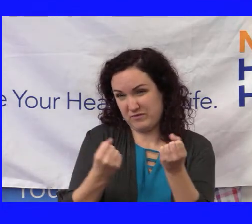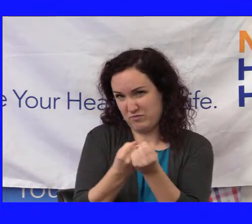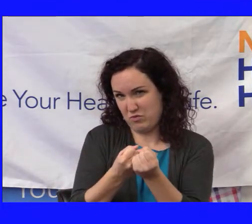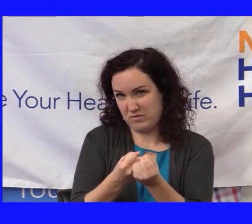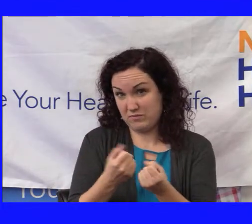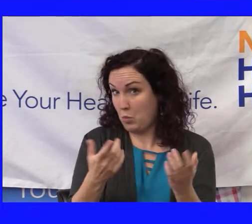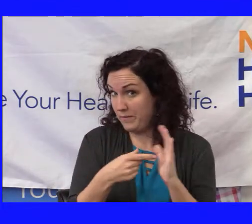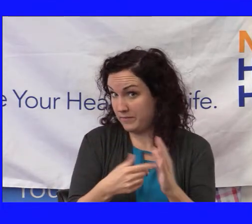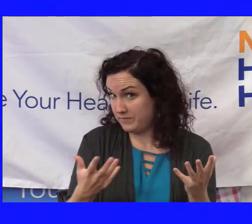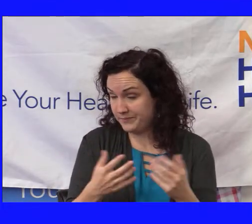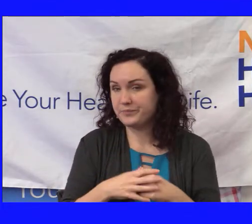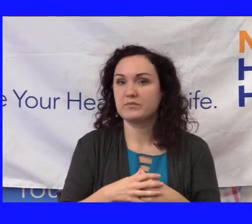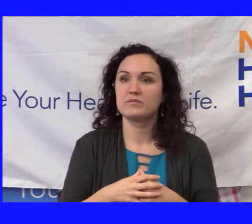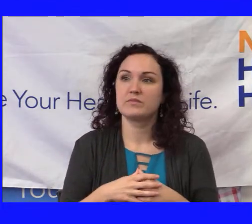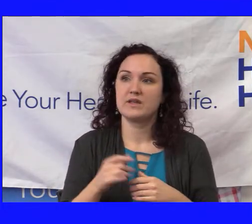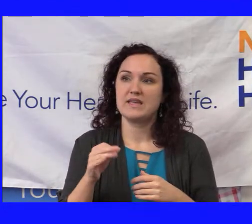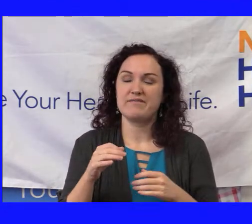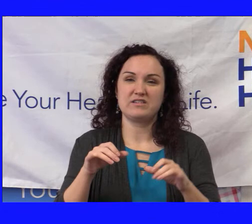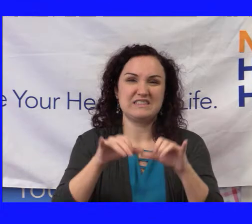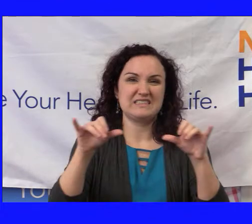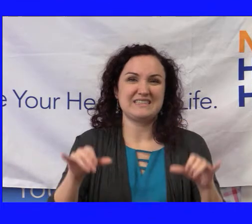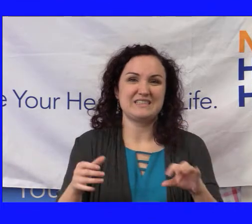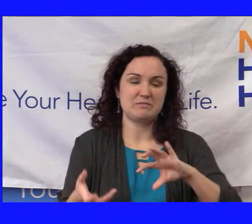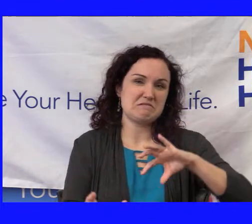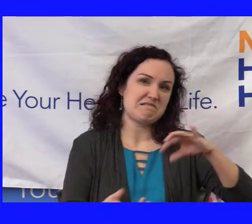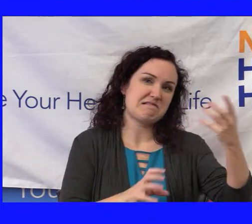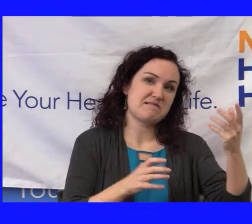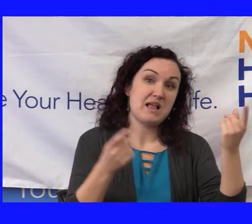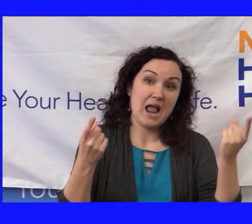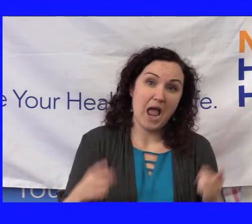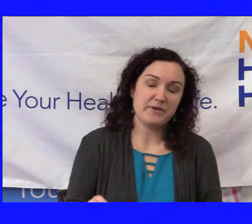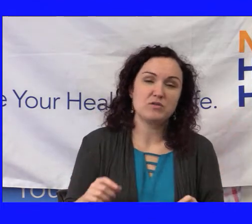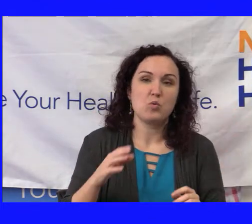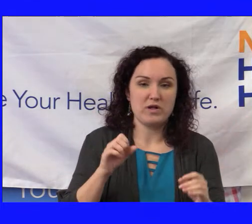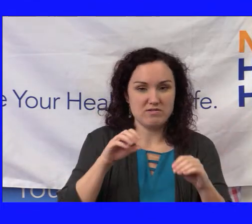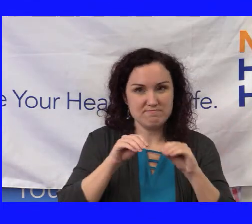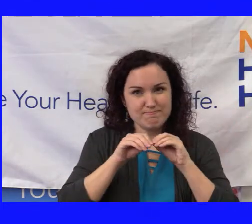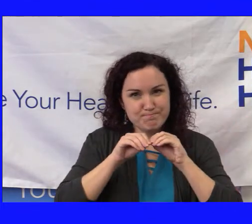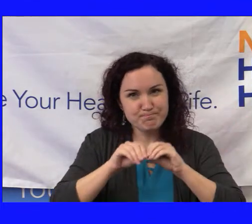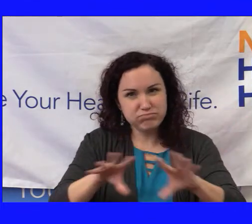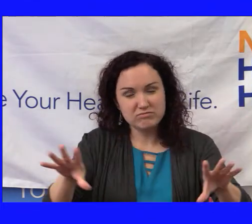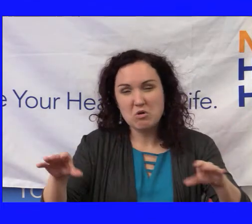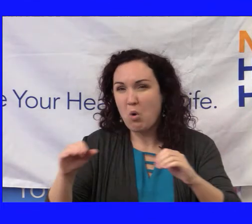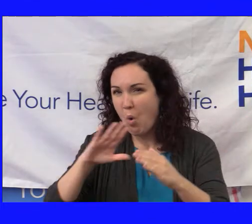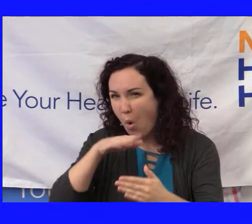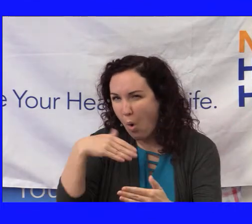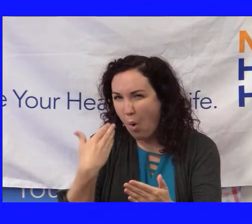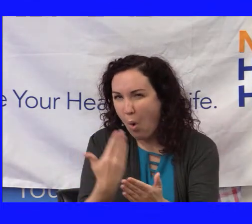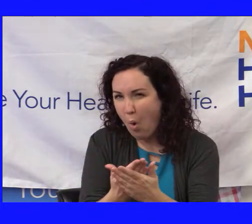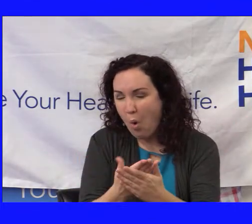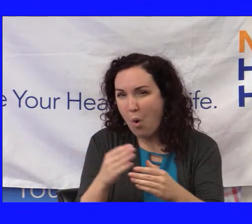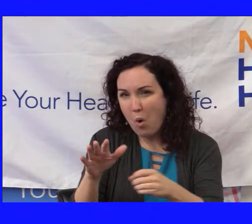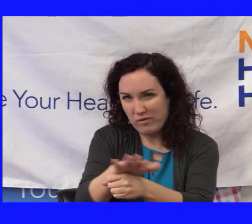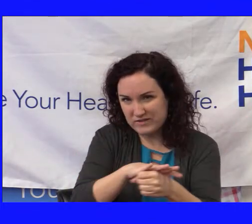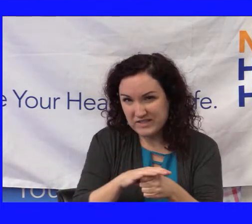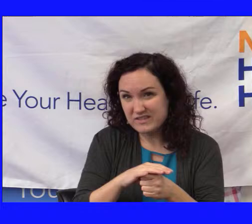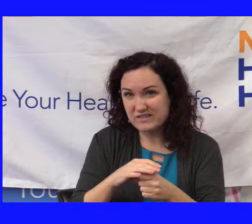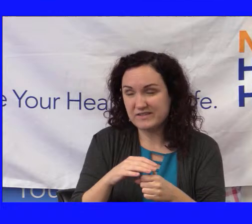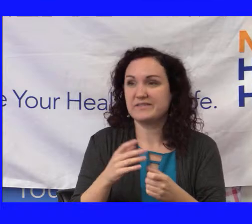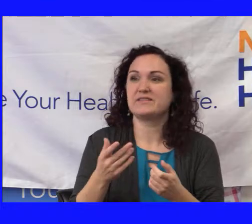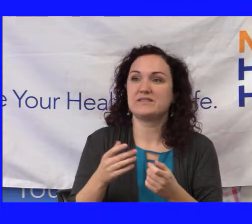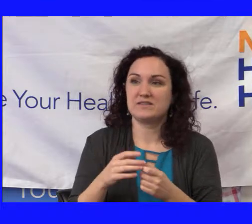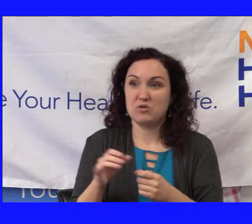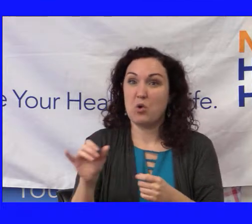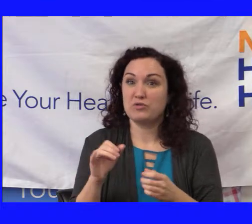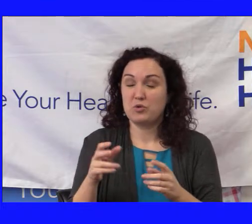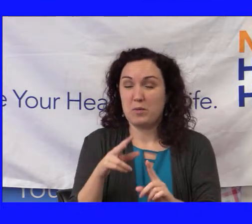good example is when system issue occurs, it will typically affect all facilities instead of selected locations. And this also applies